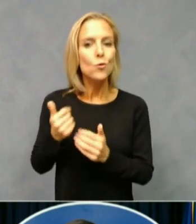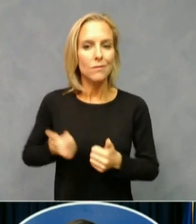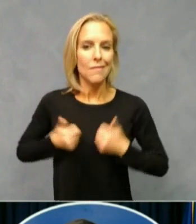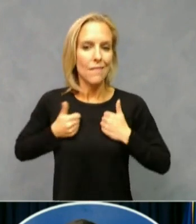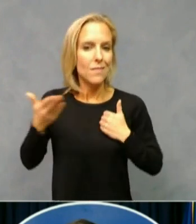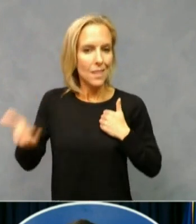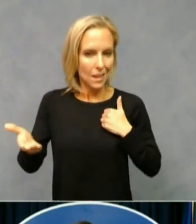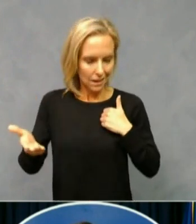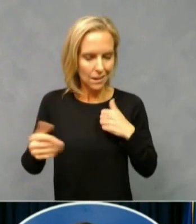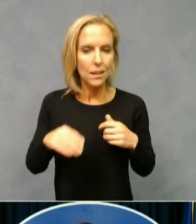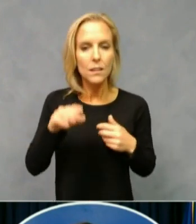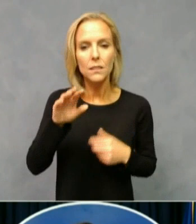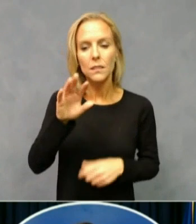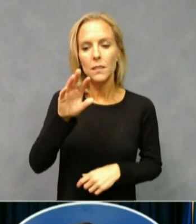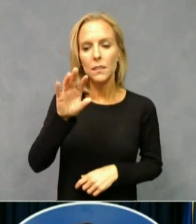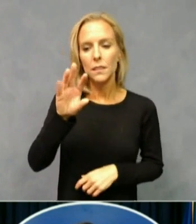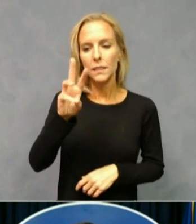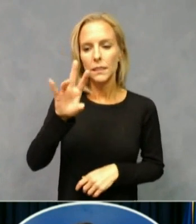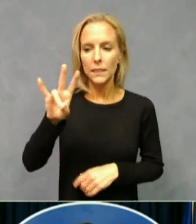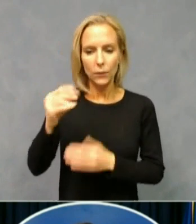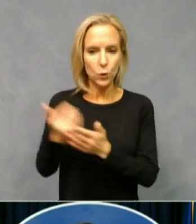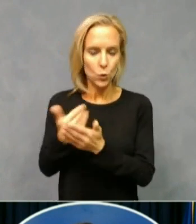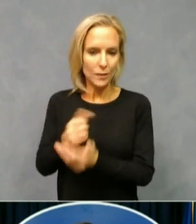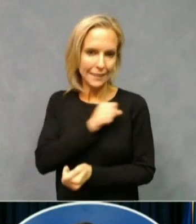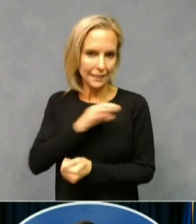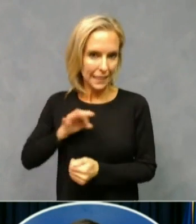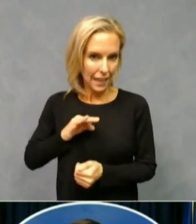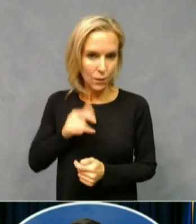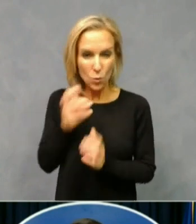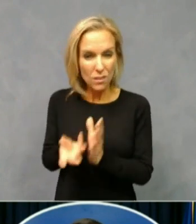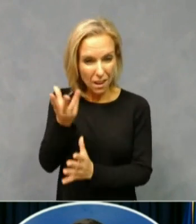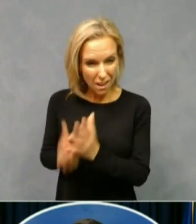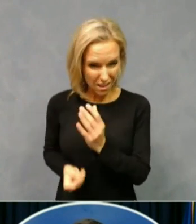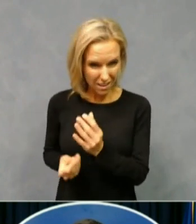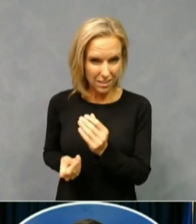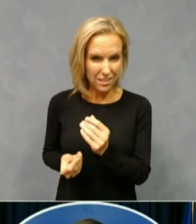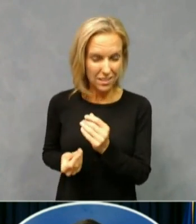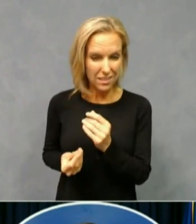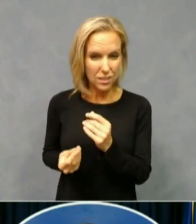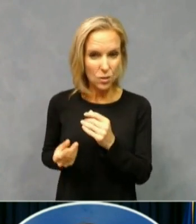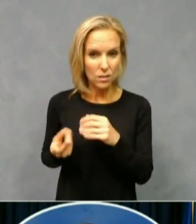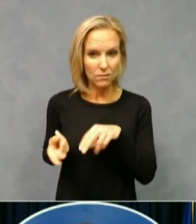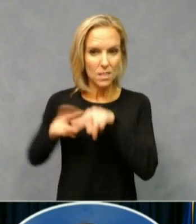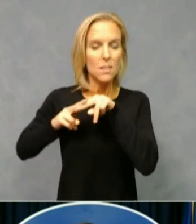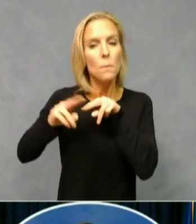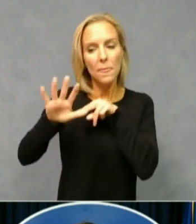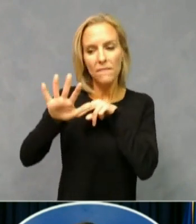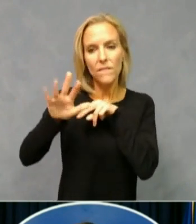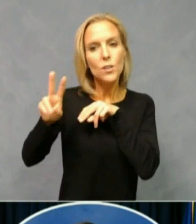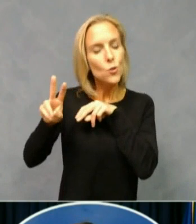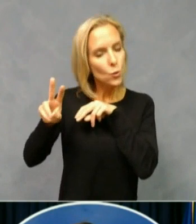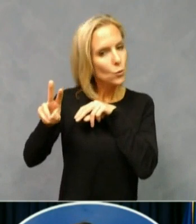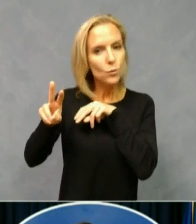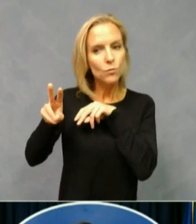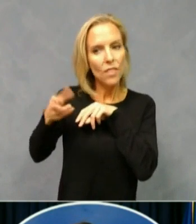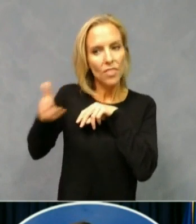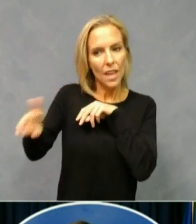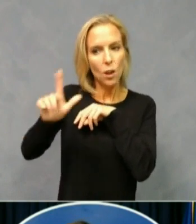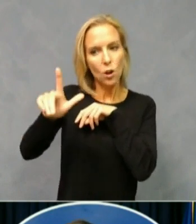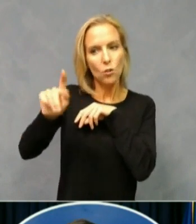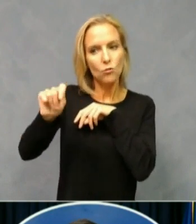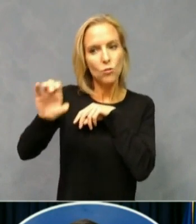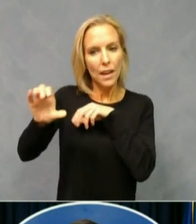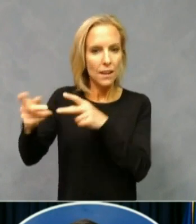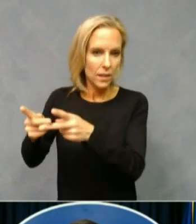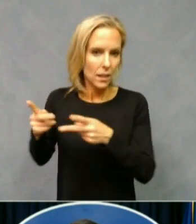staff. And as we look through those that have lost, an additional 52 were in long-term care facilities. There's 8